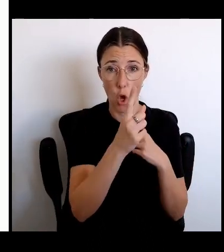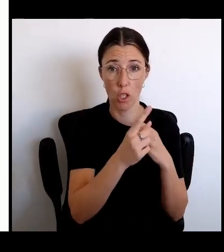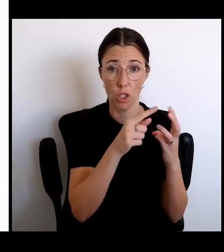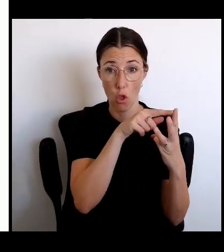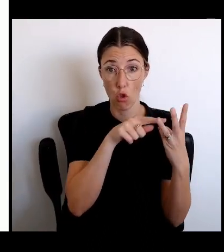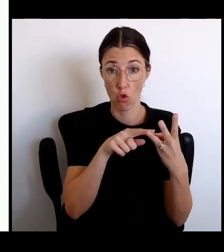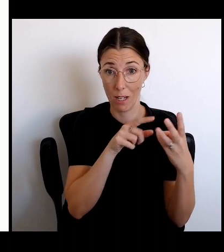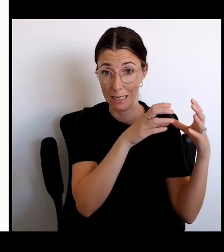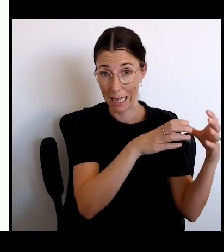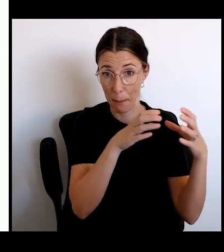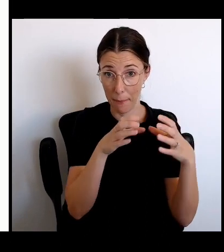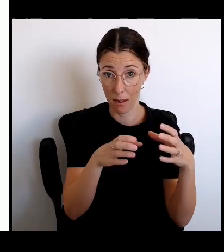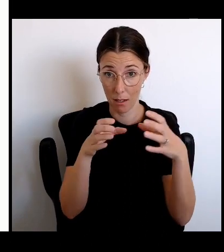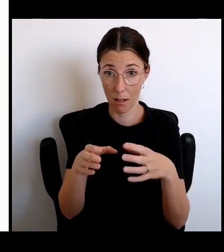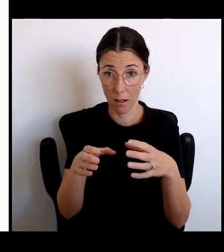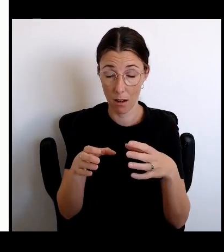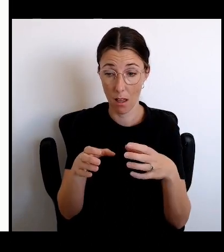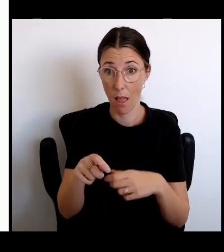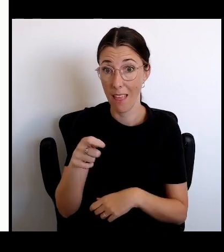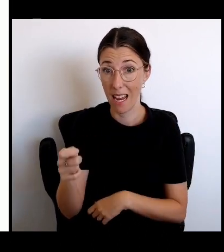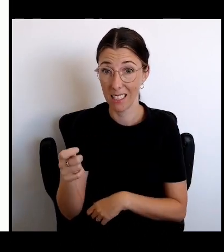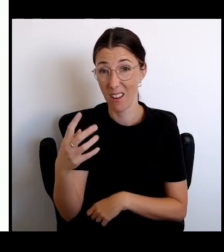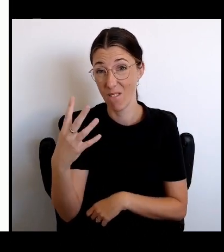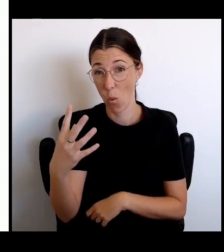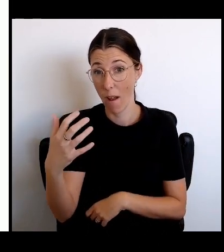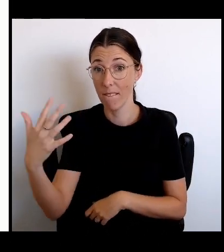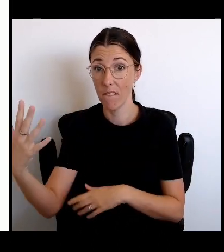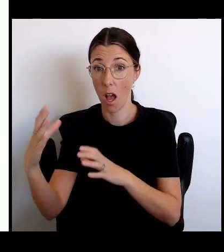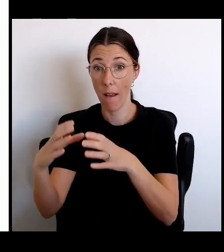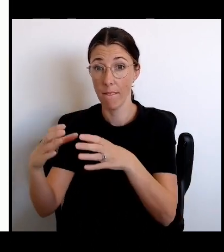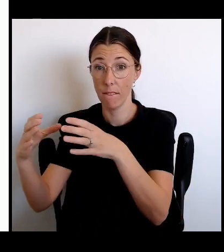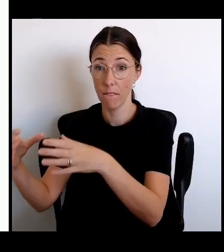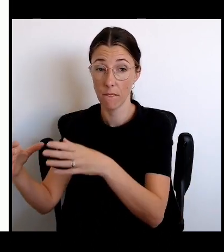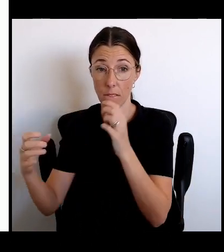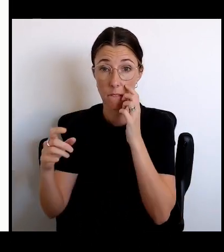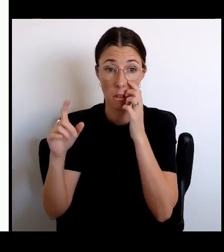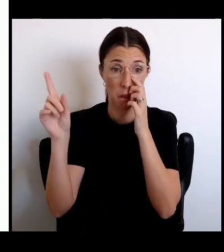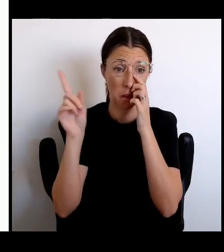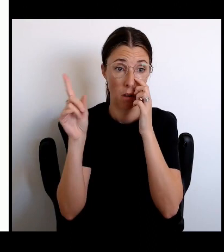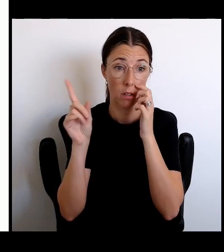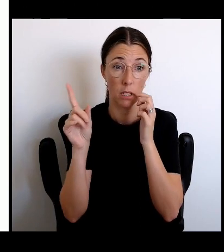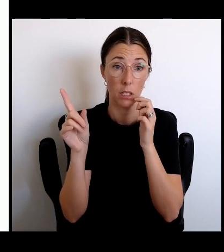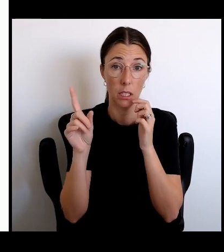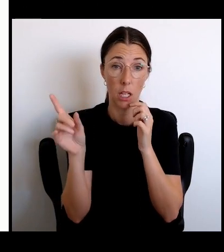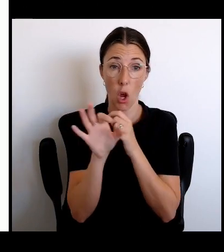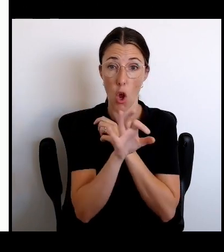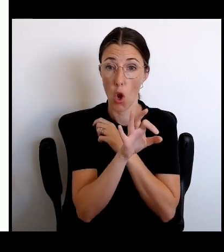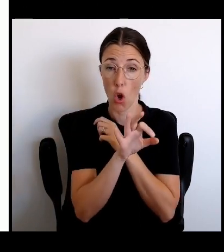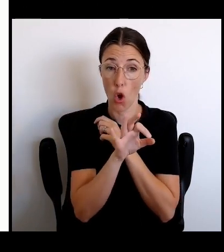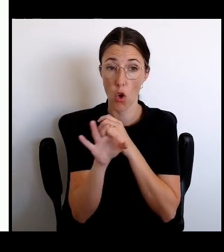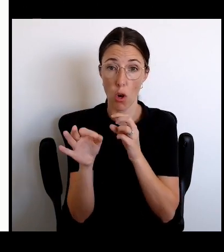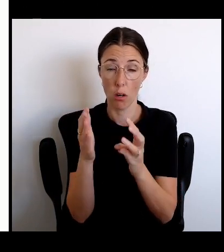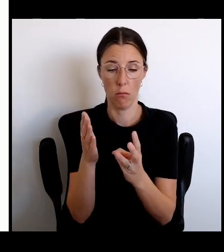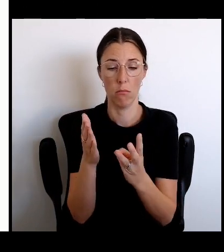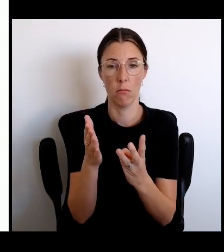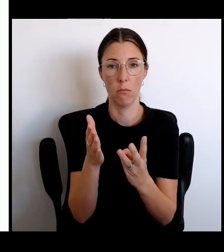who sit in the 4 in 5 of all teenagers who are currently not vaping. So I'll move now into talking about the other